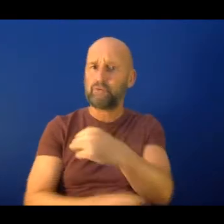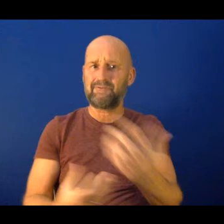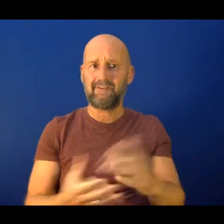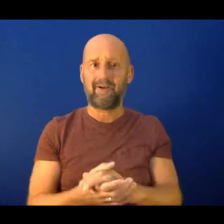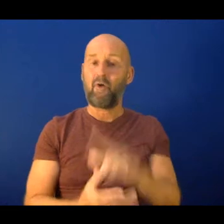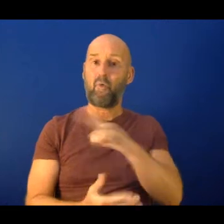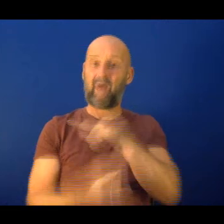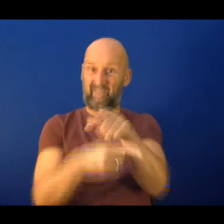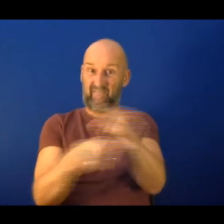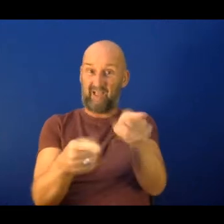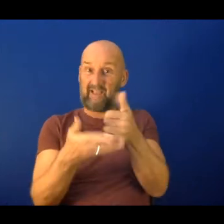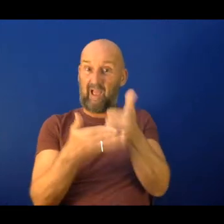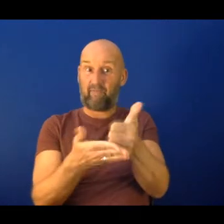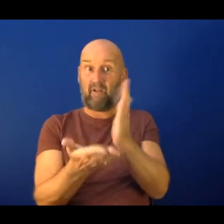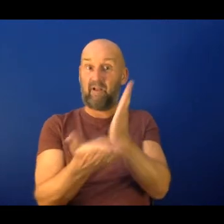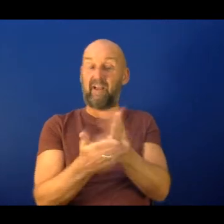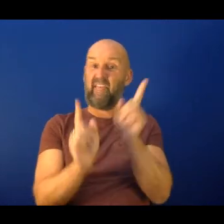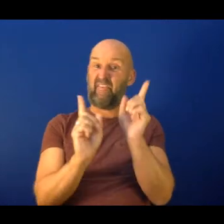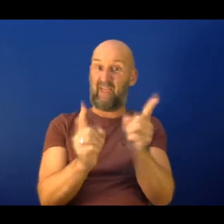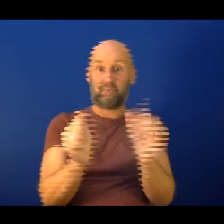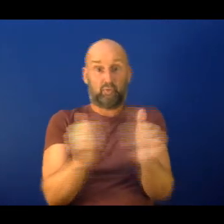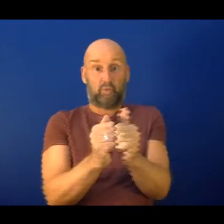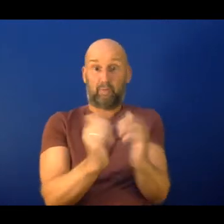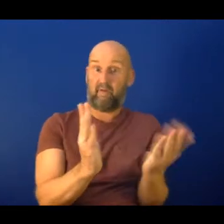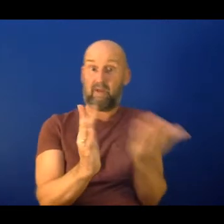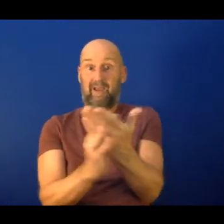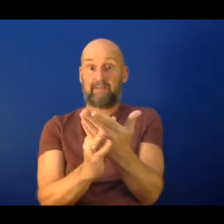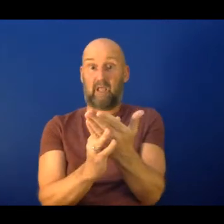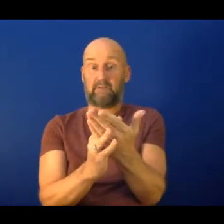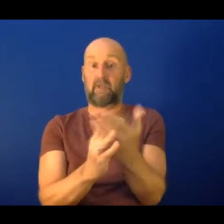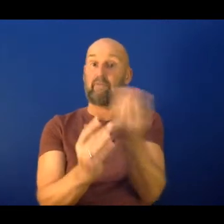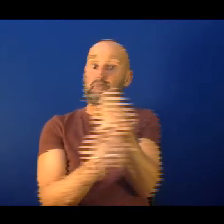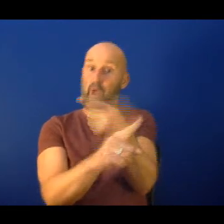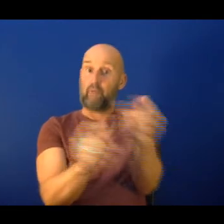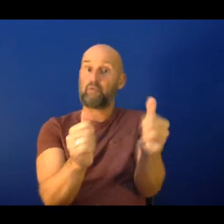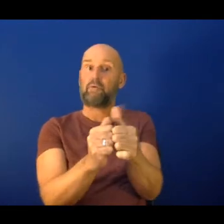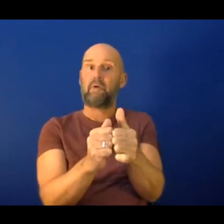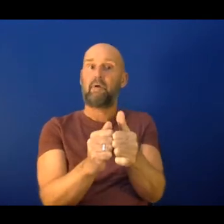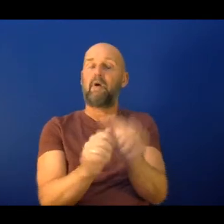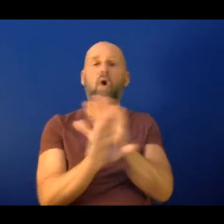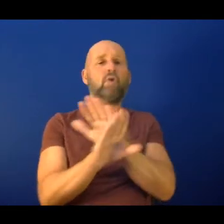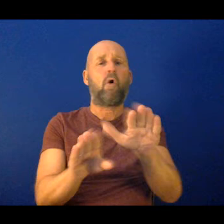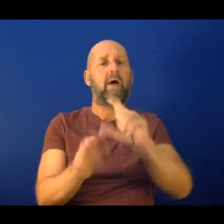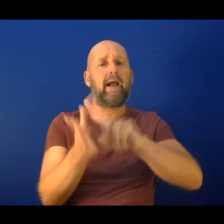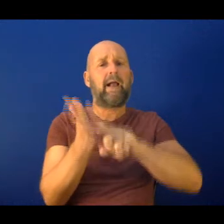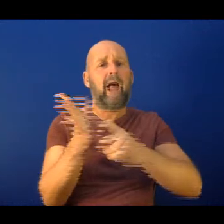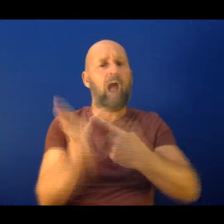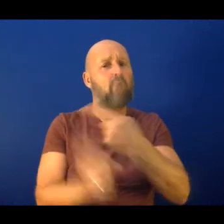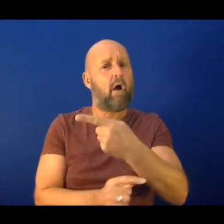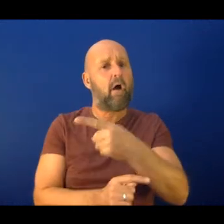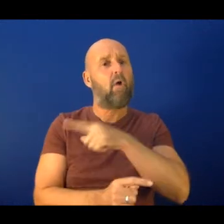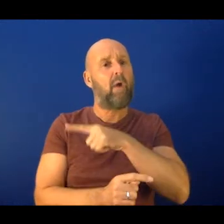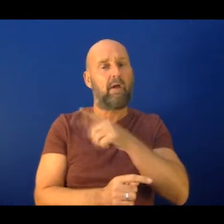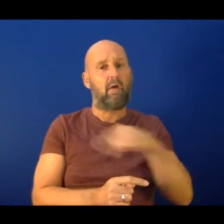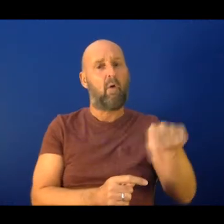really helpful to see it as an access need, you know, for some people, but not in the way Cara's saying, like, you